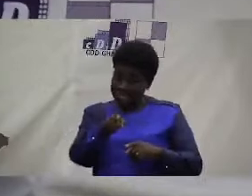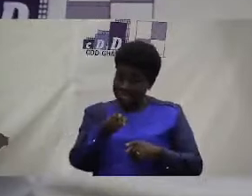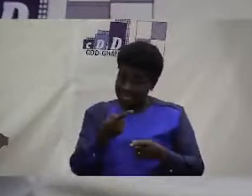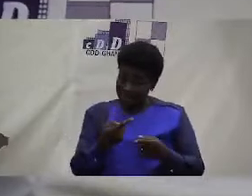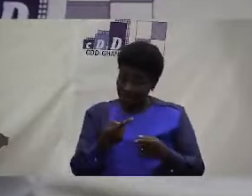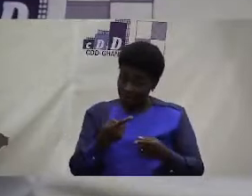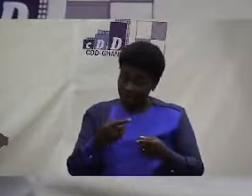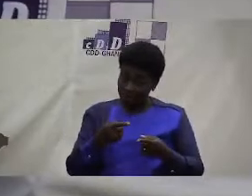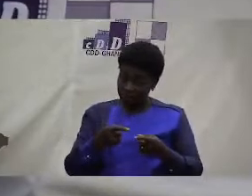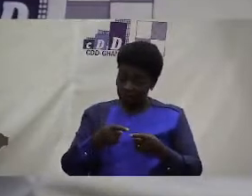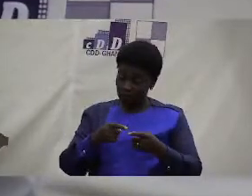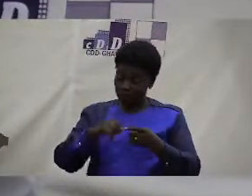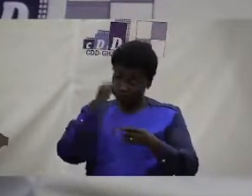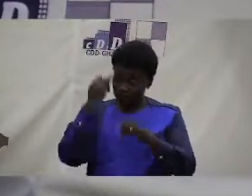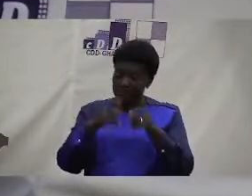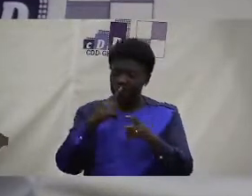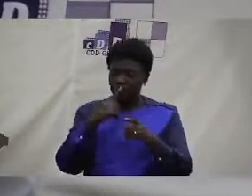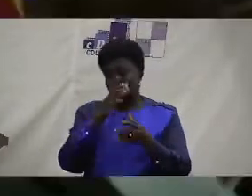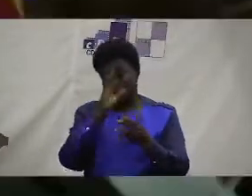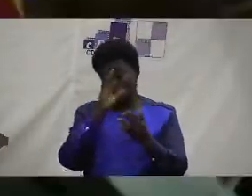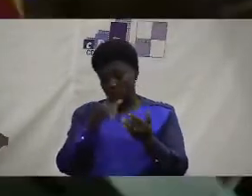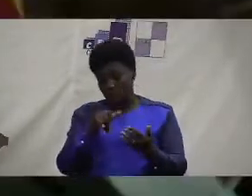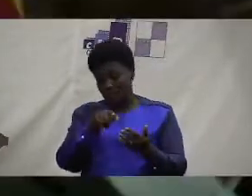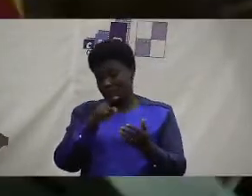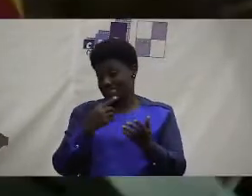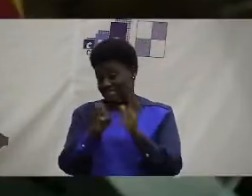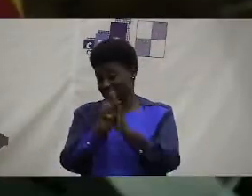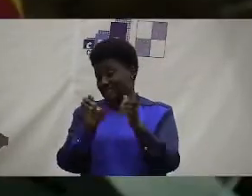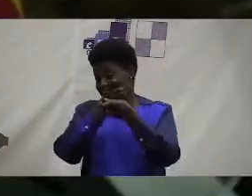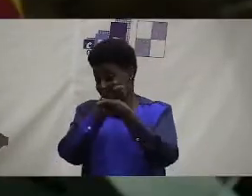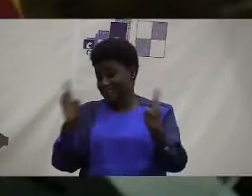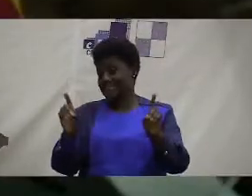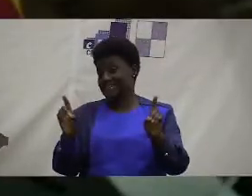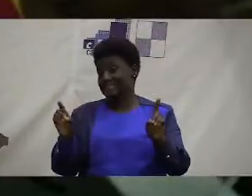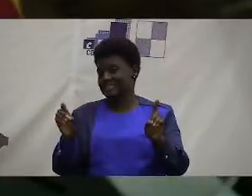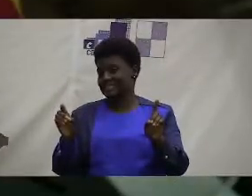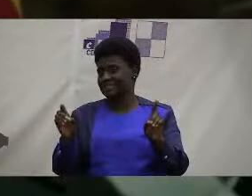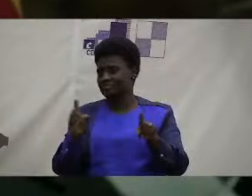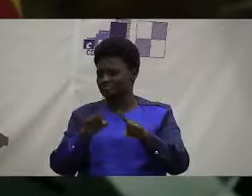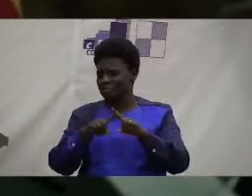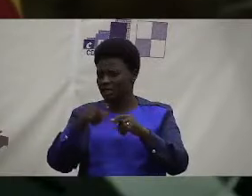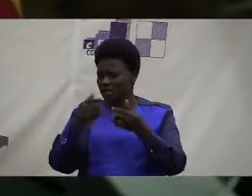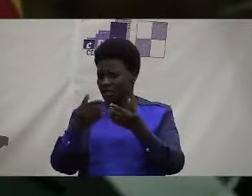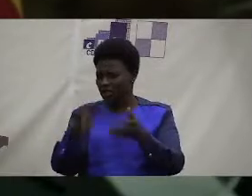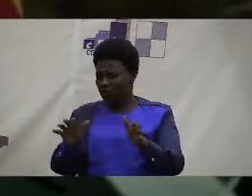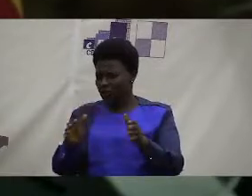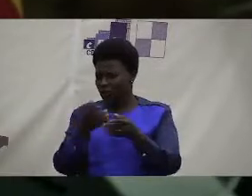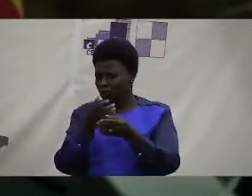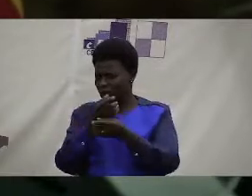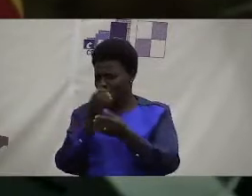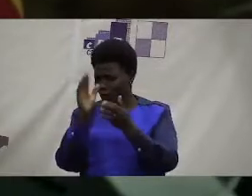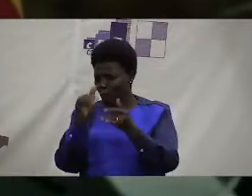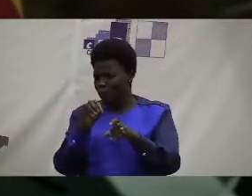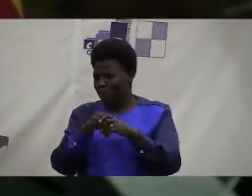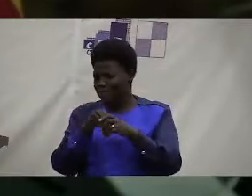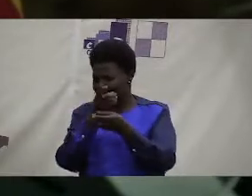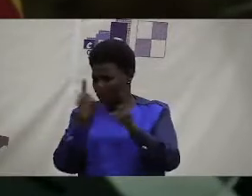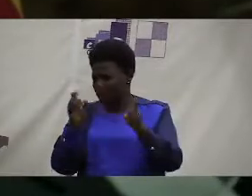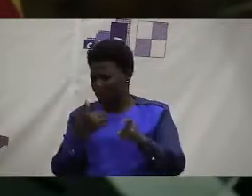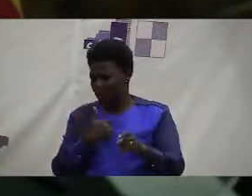democracy lacks hope, there is that loss of hope in democracy.